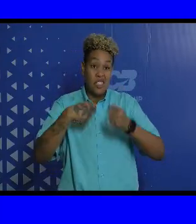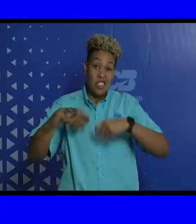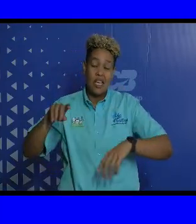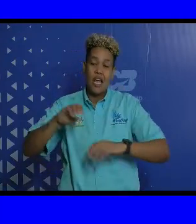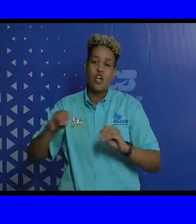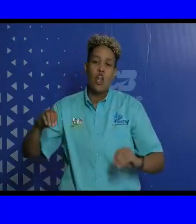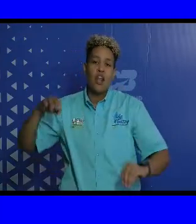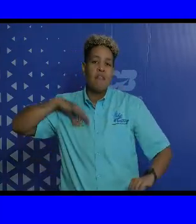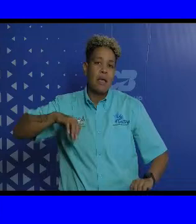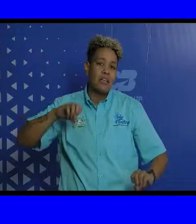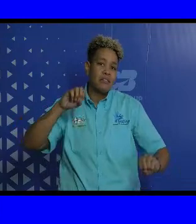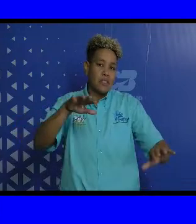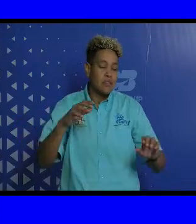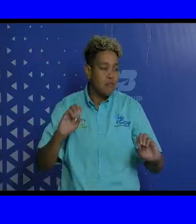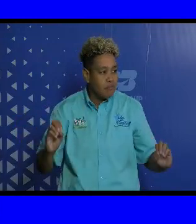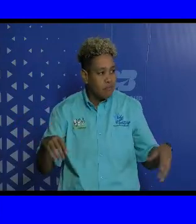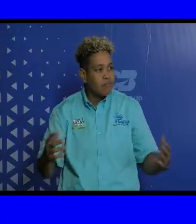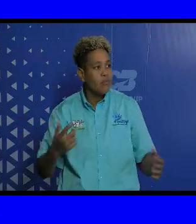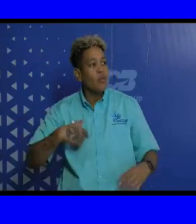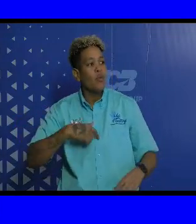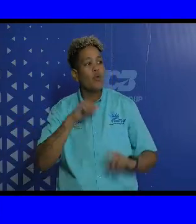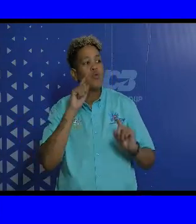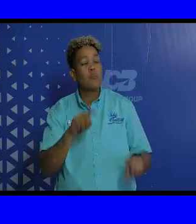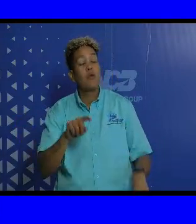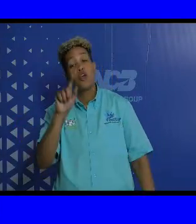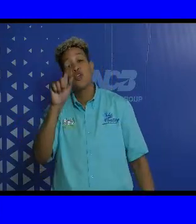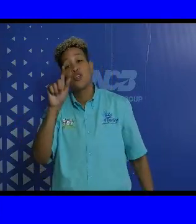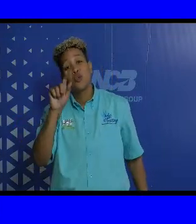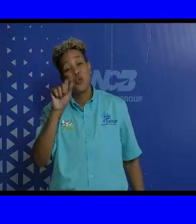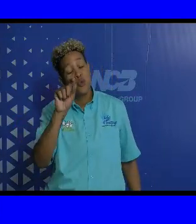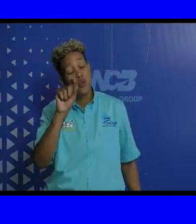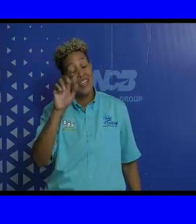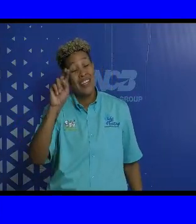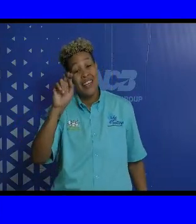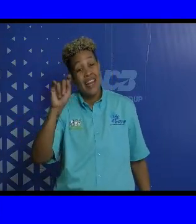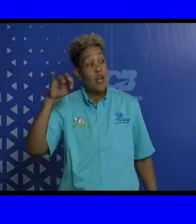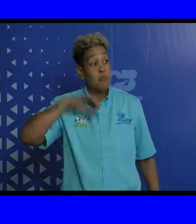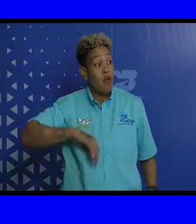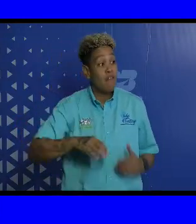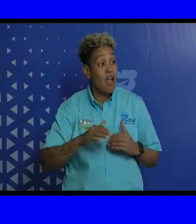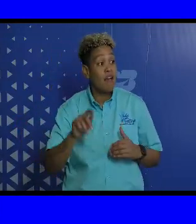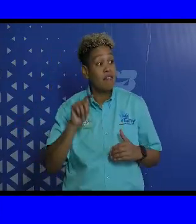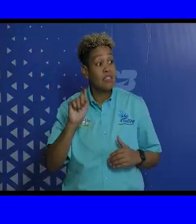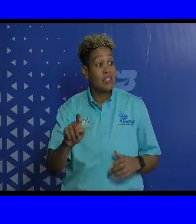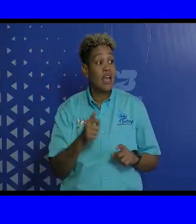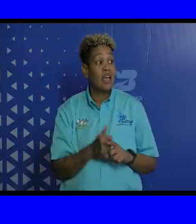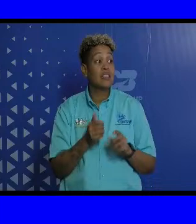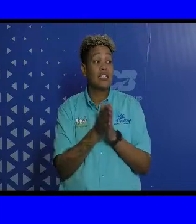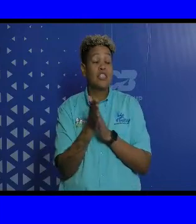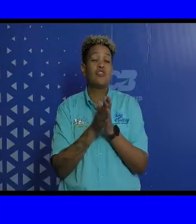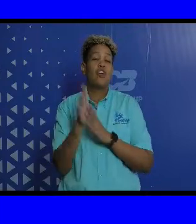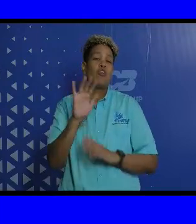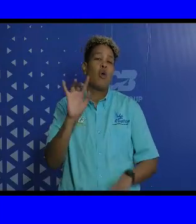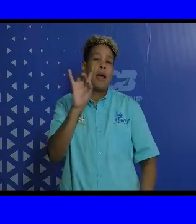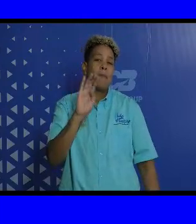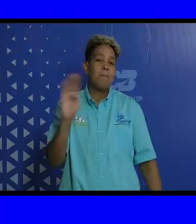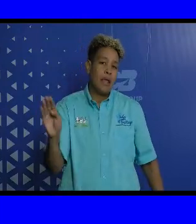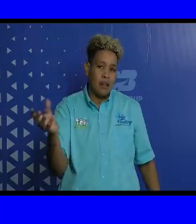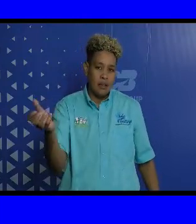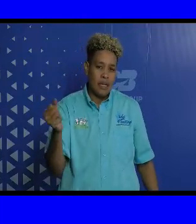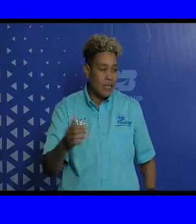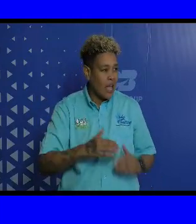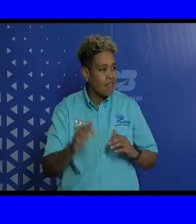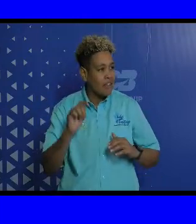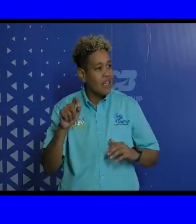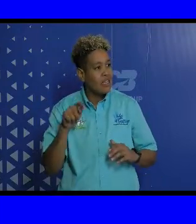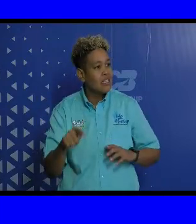and none of the benefits. We are reporting that a net profit after tax, net of minority interest, of about $8 billion.